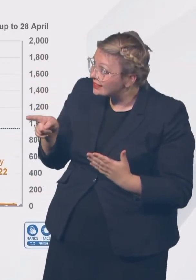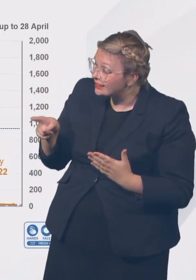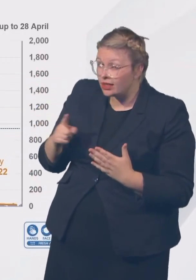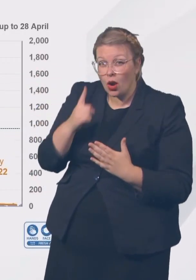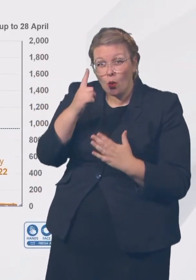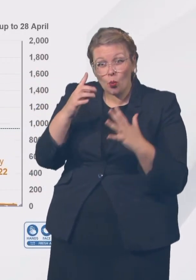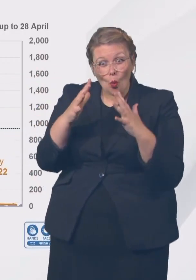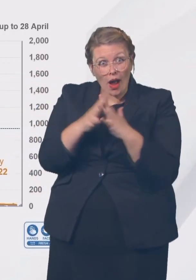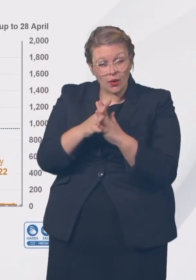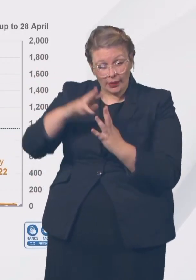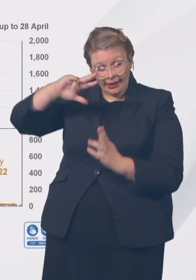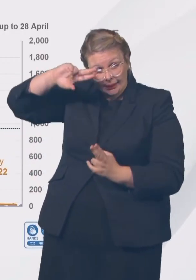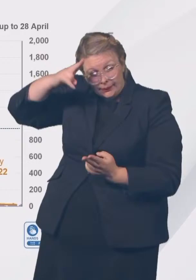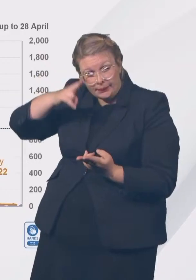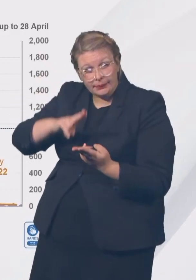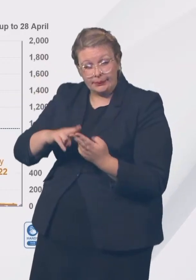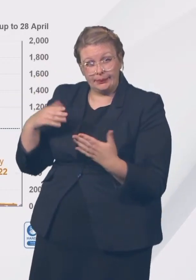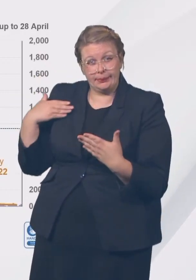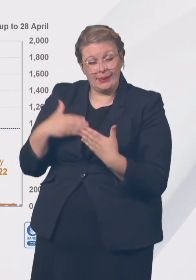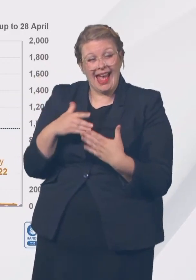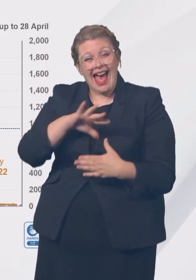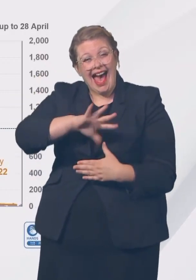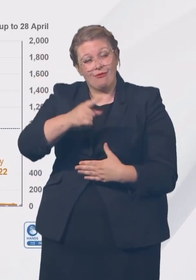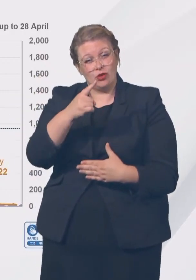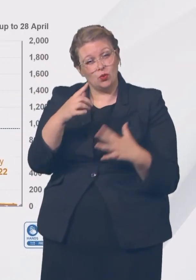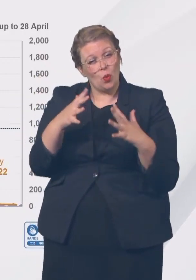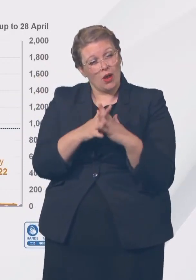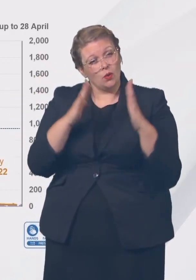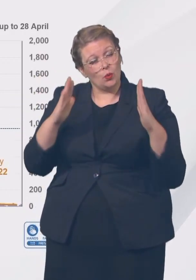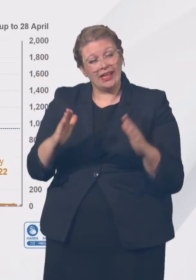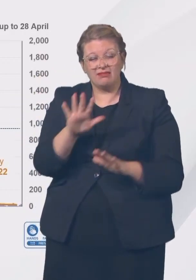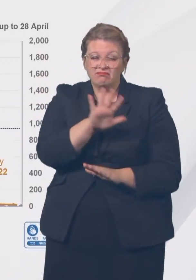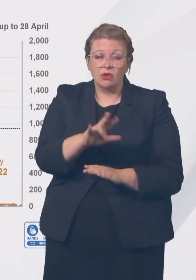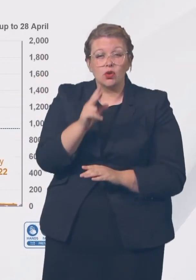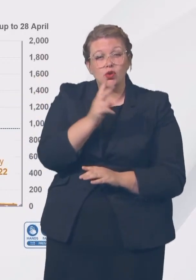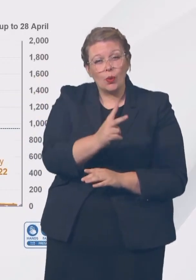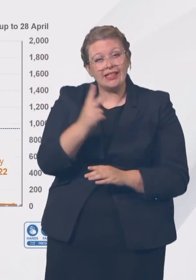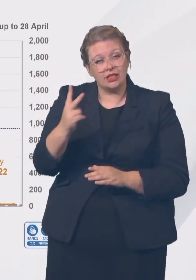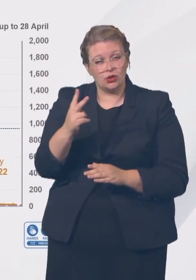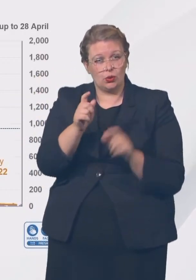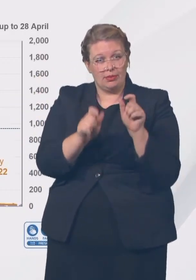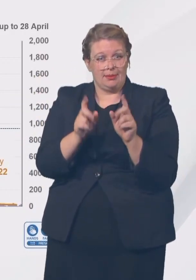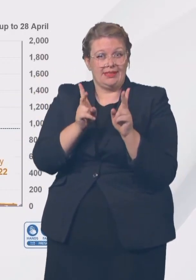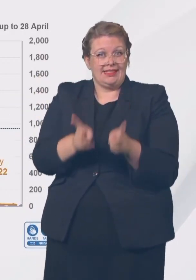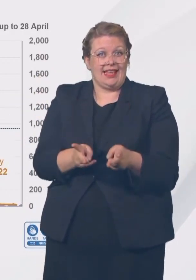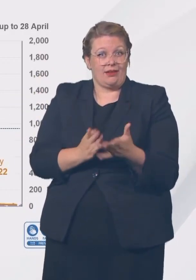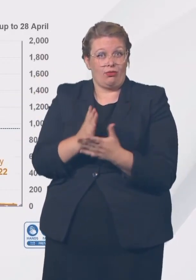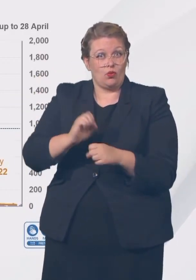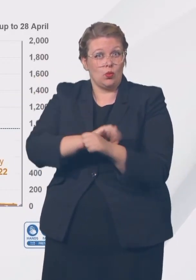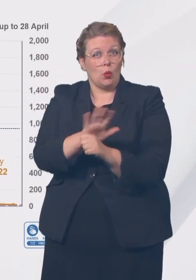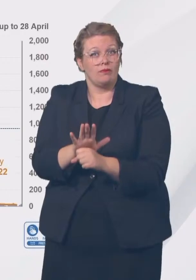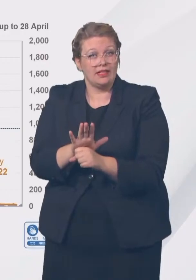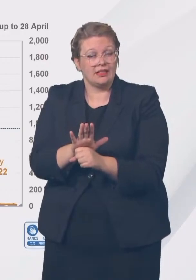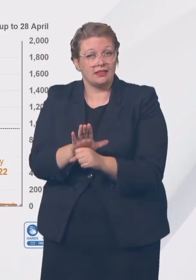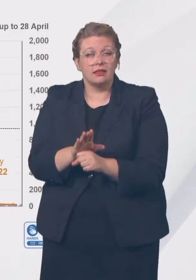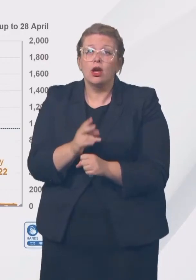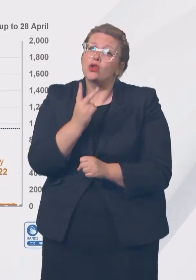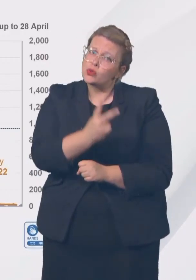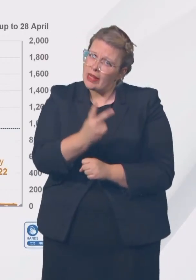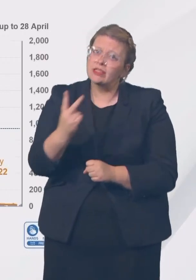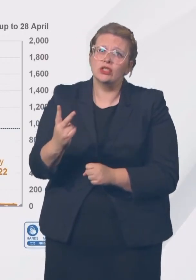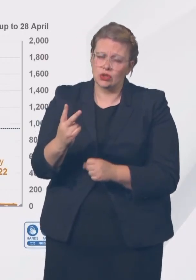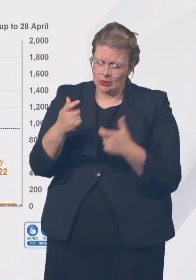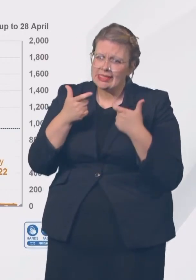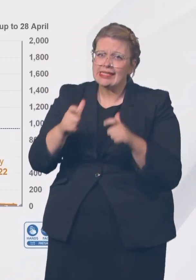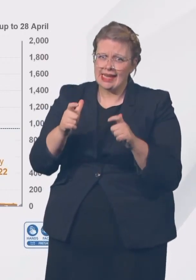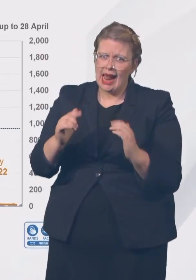an average of 22 deaths per day related to COVID. Still regrettable, of